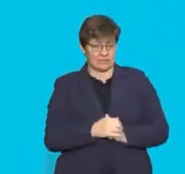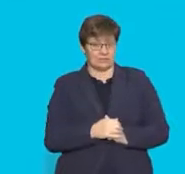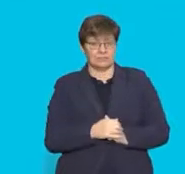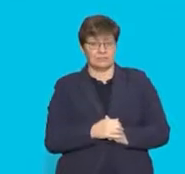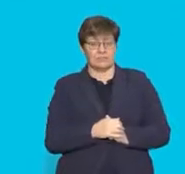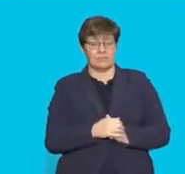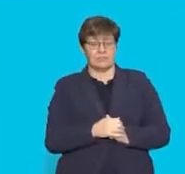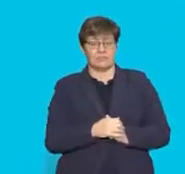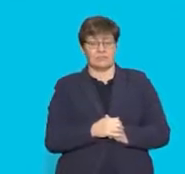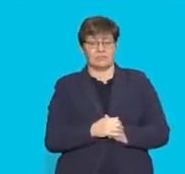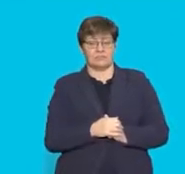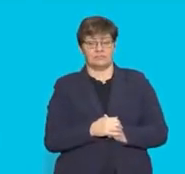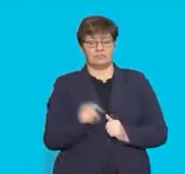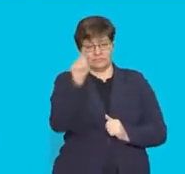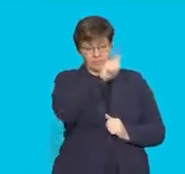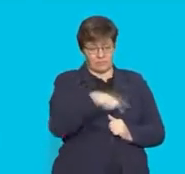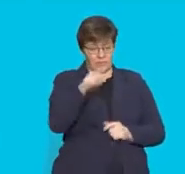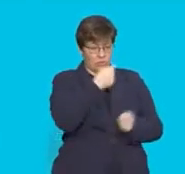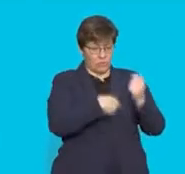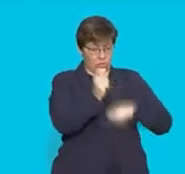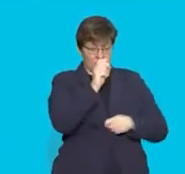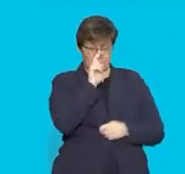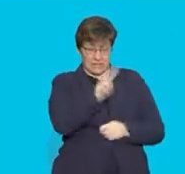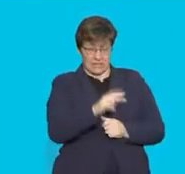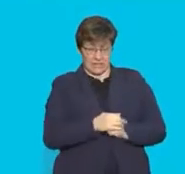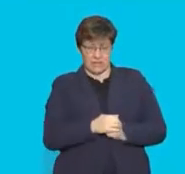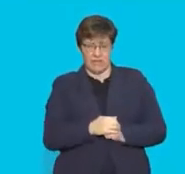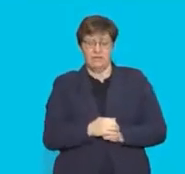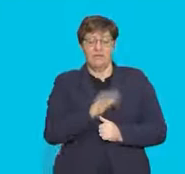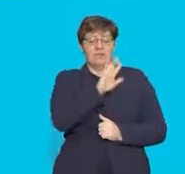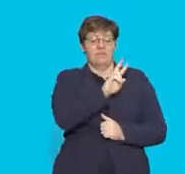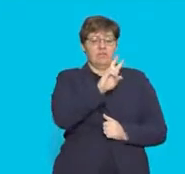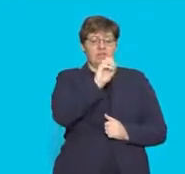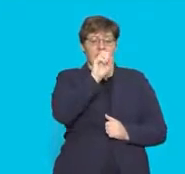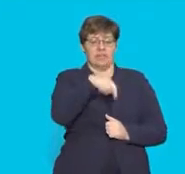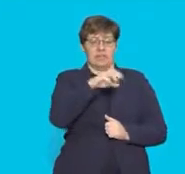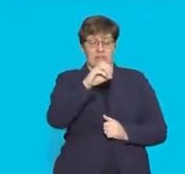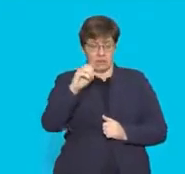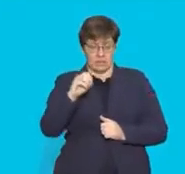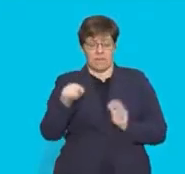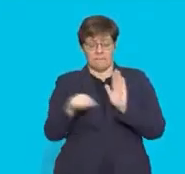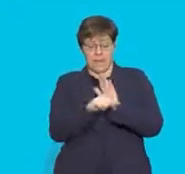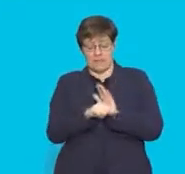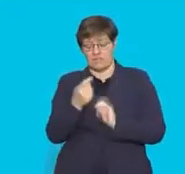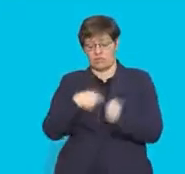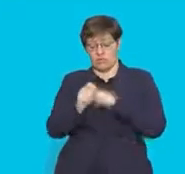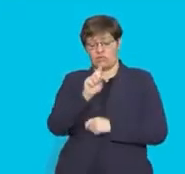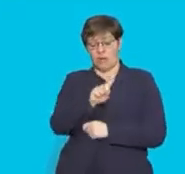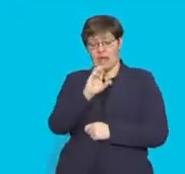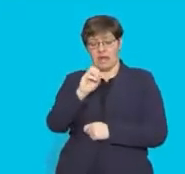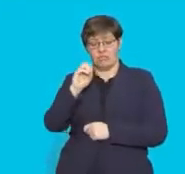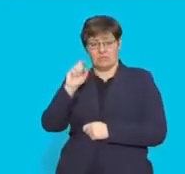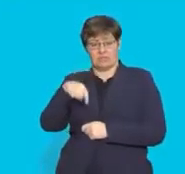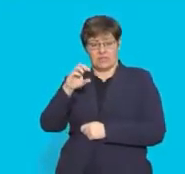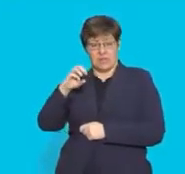red. There's the sold one. Can you see? So you take the 520,000 minus the sold 100,000 will